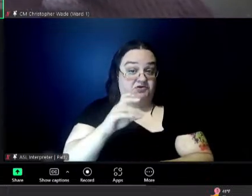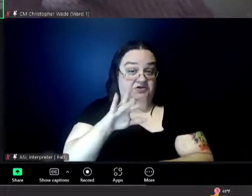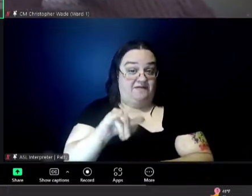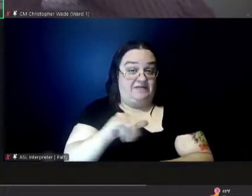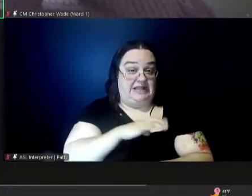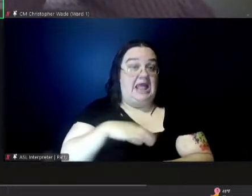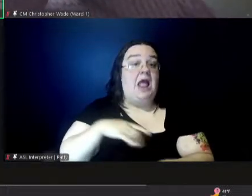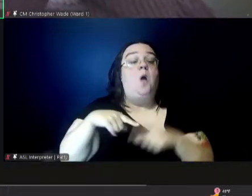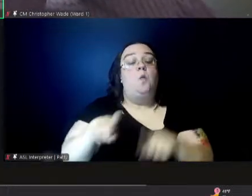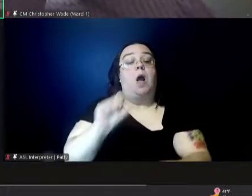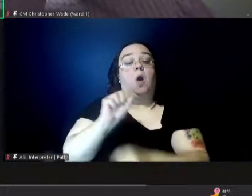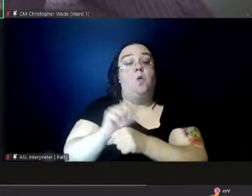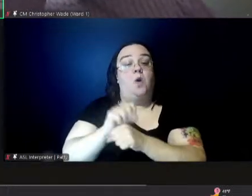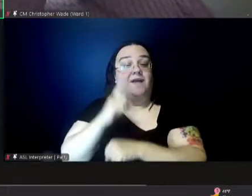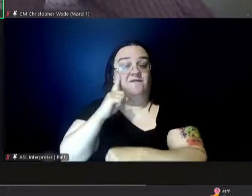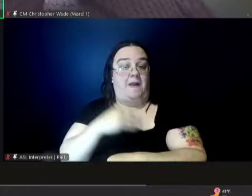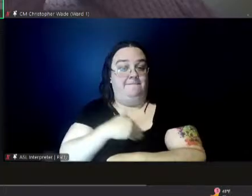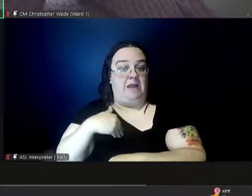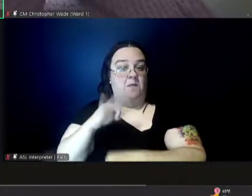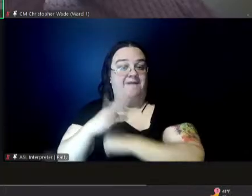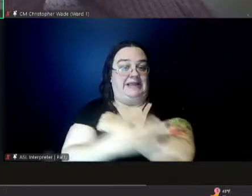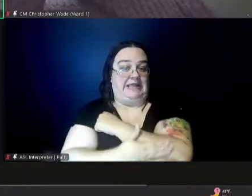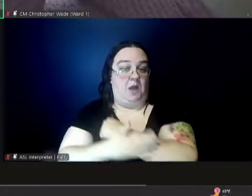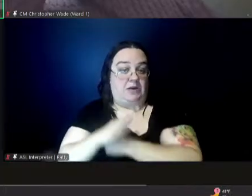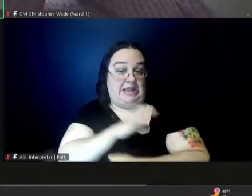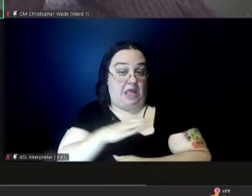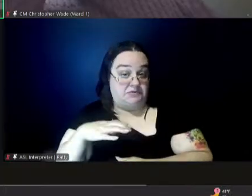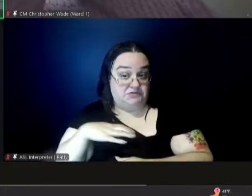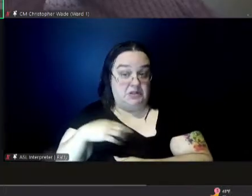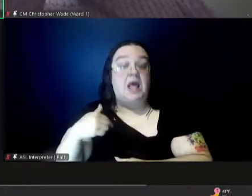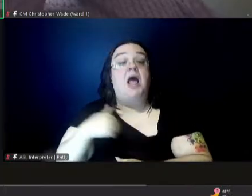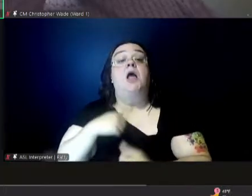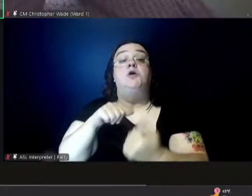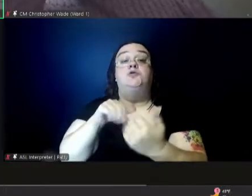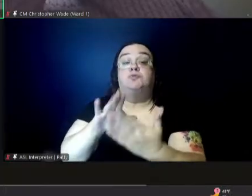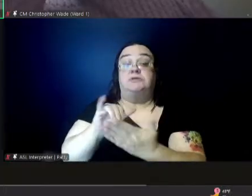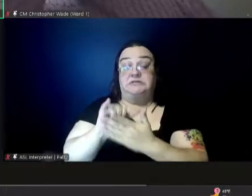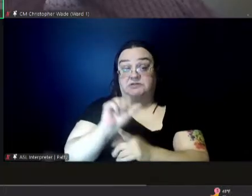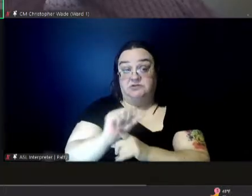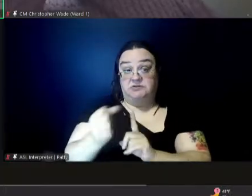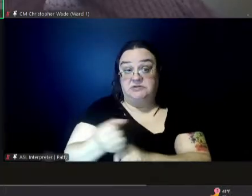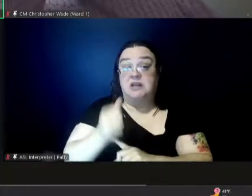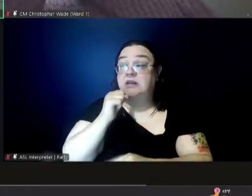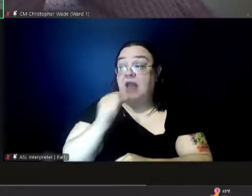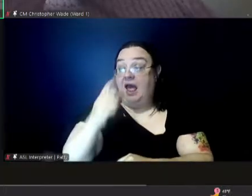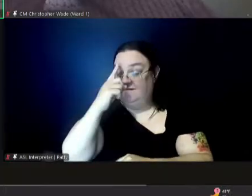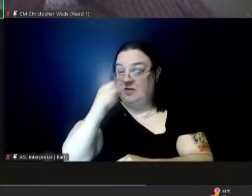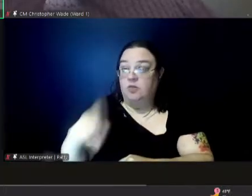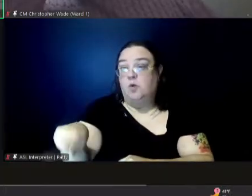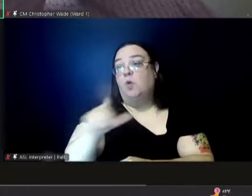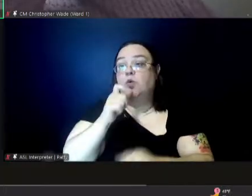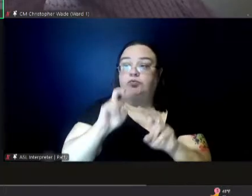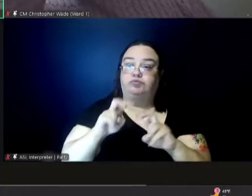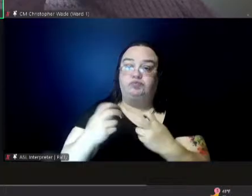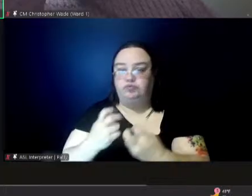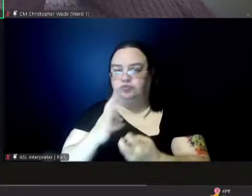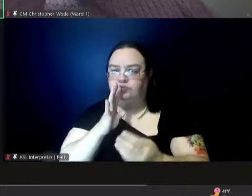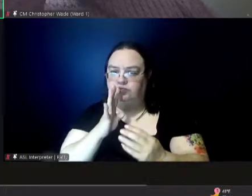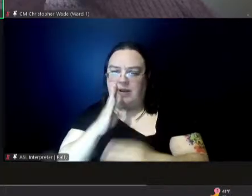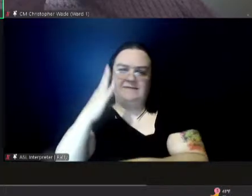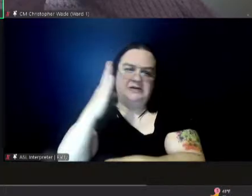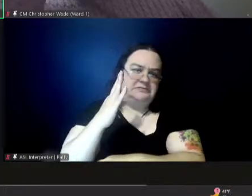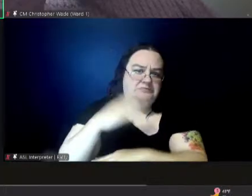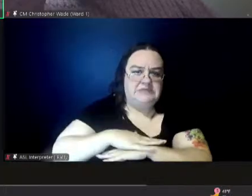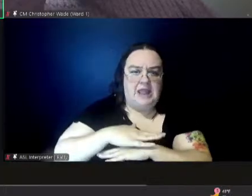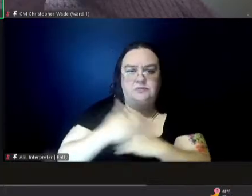member. I address this situation not for those who sat around breakfast tables conspiring to unseat our first